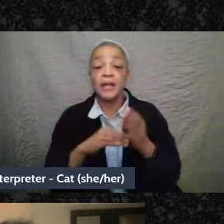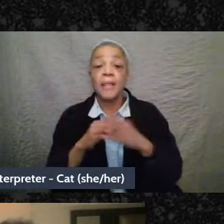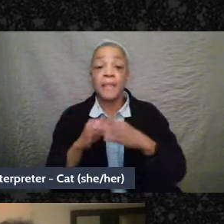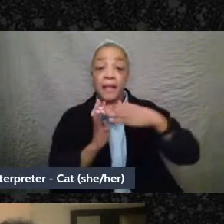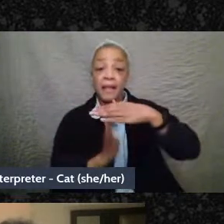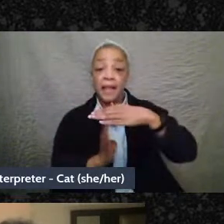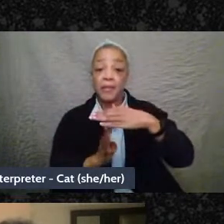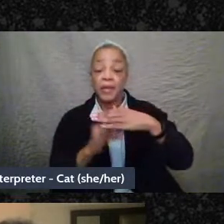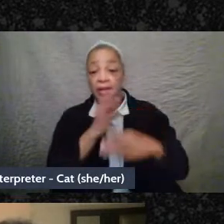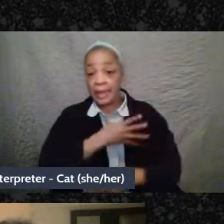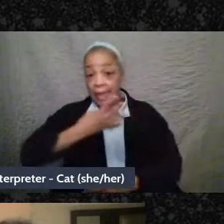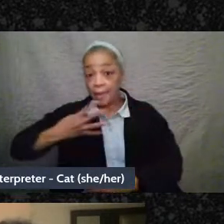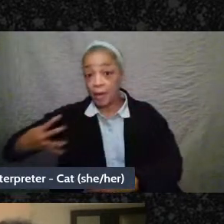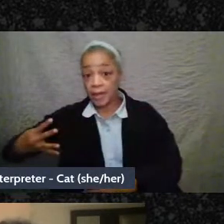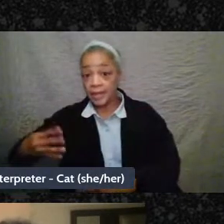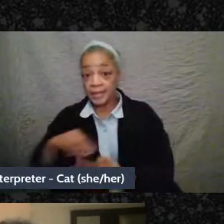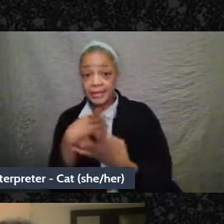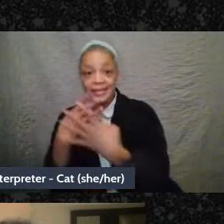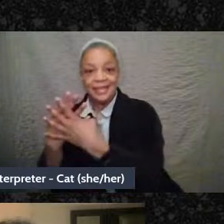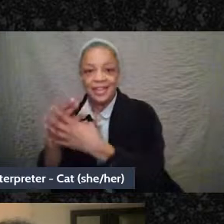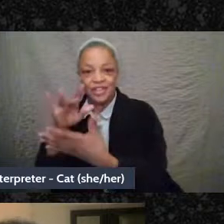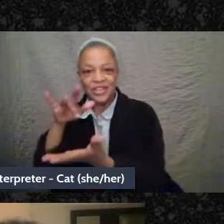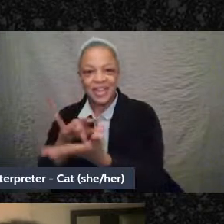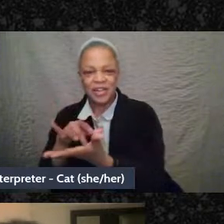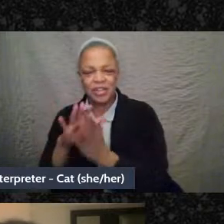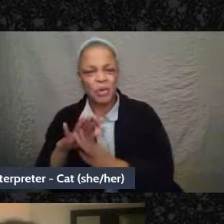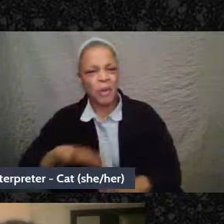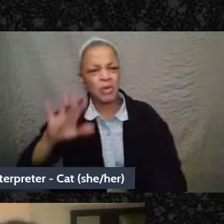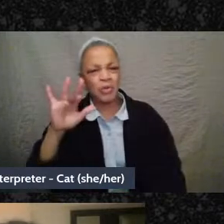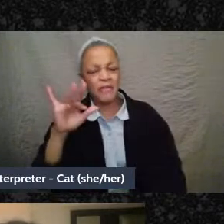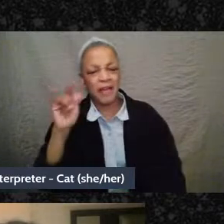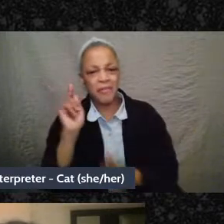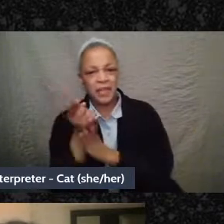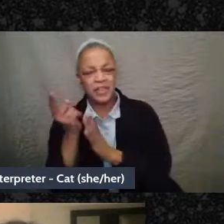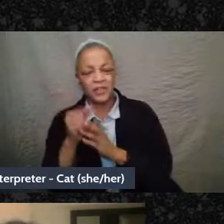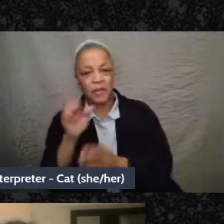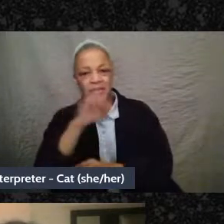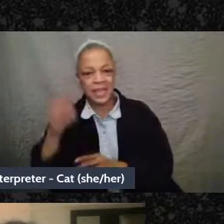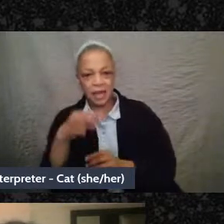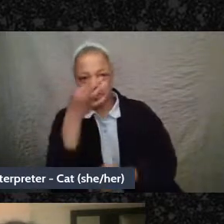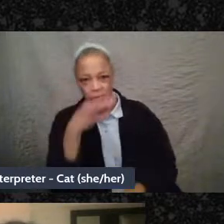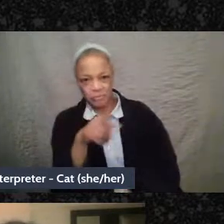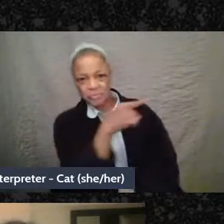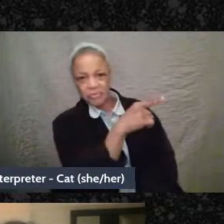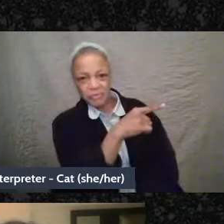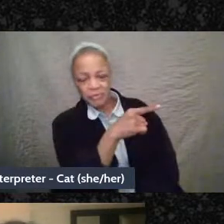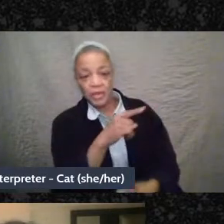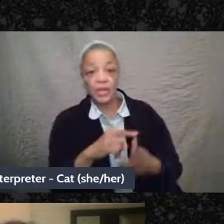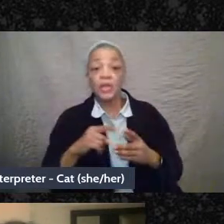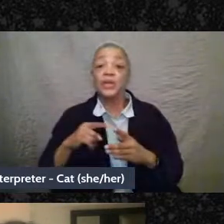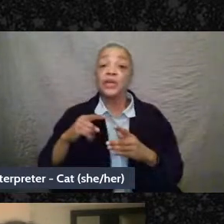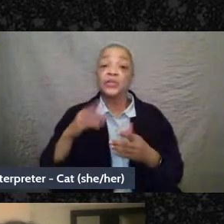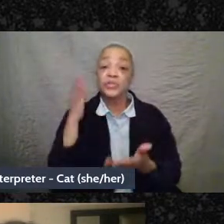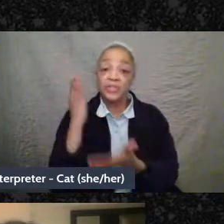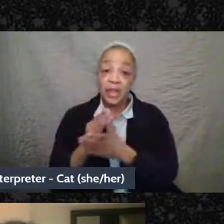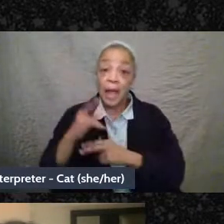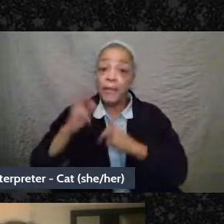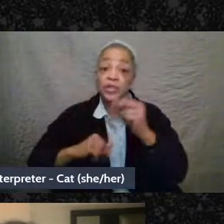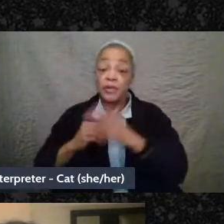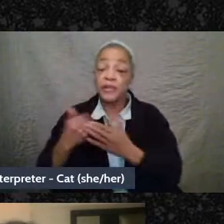Center about 45 minutes from Seattle, to stop the construction of a new youth jail here in